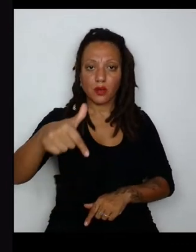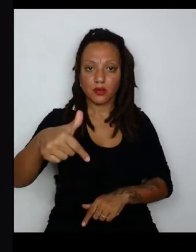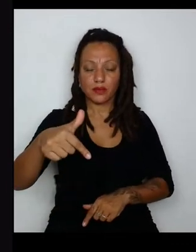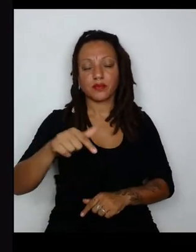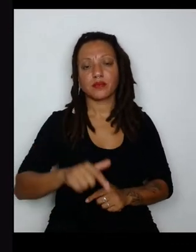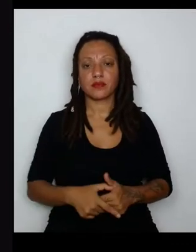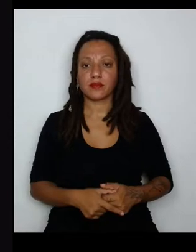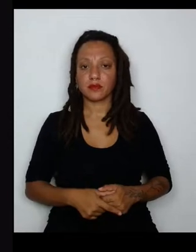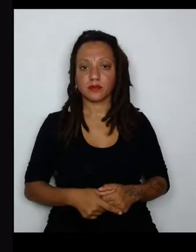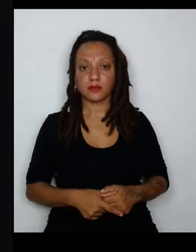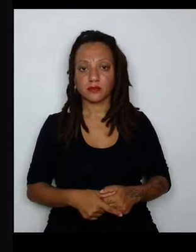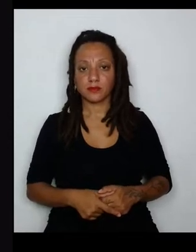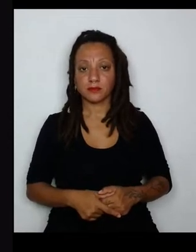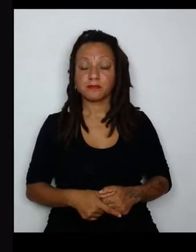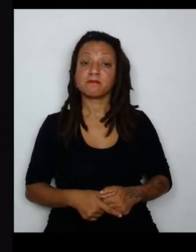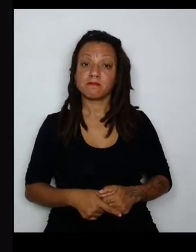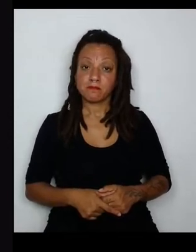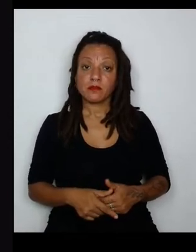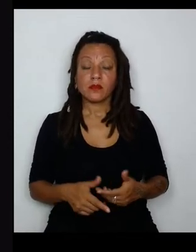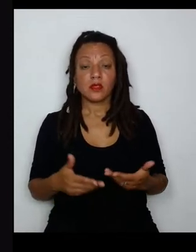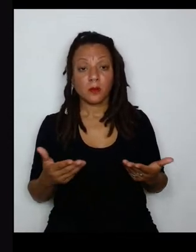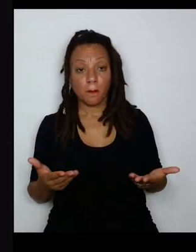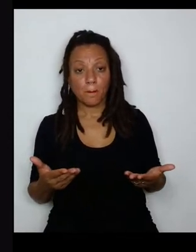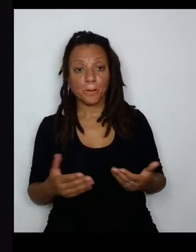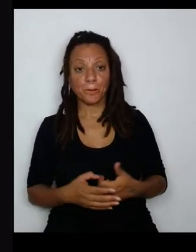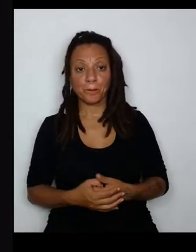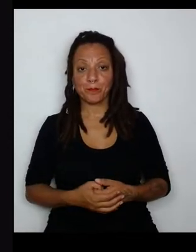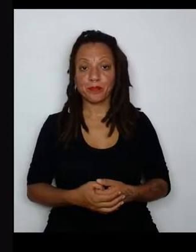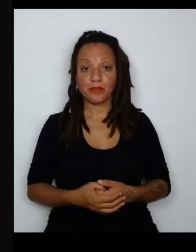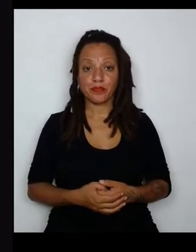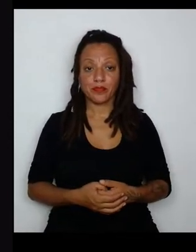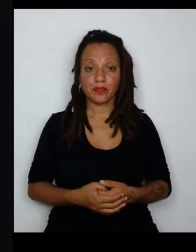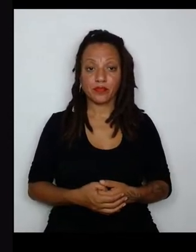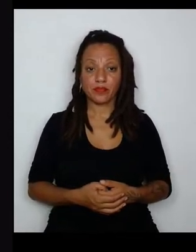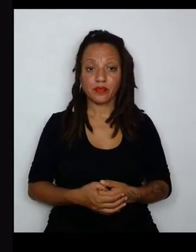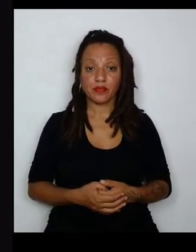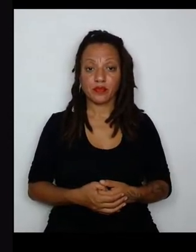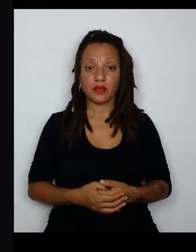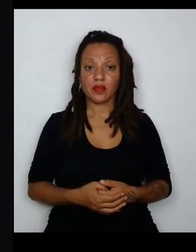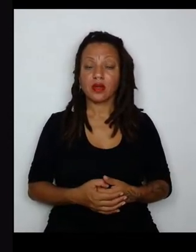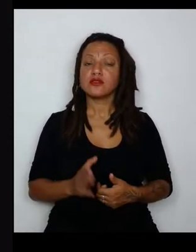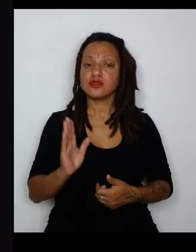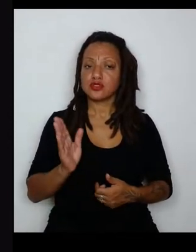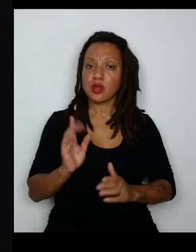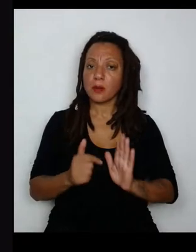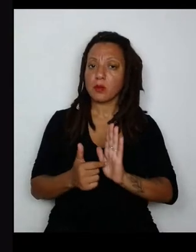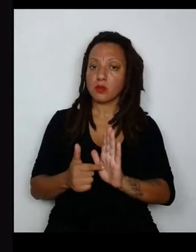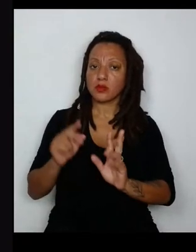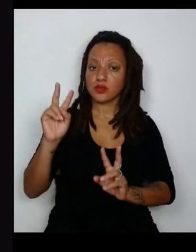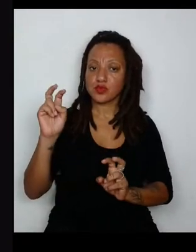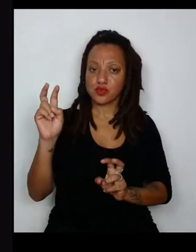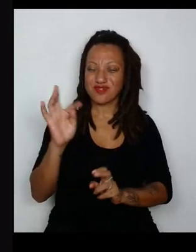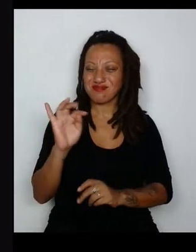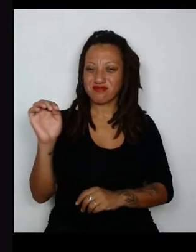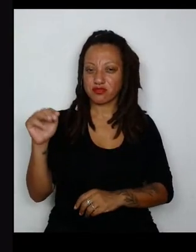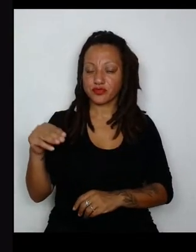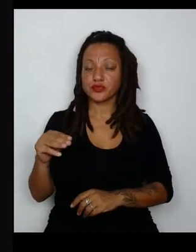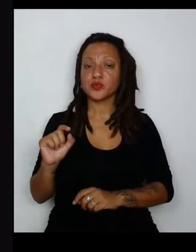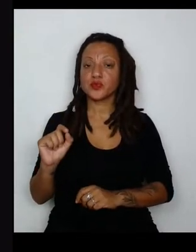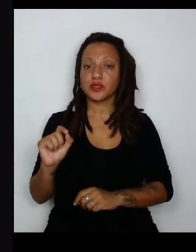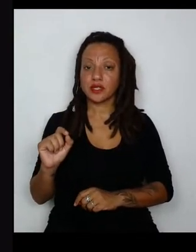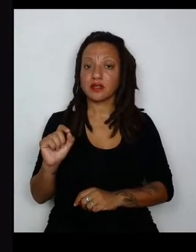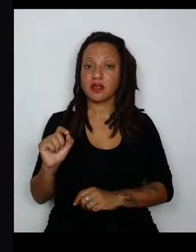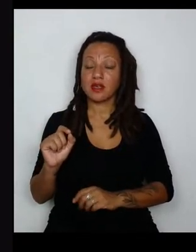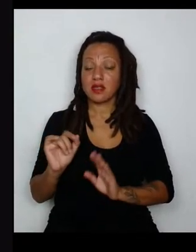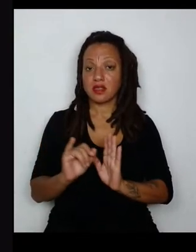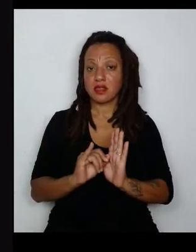as tim mcgenery has shown quote the links between racialized human identity and